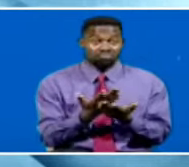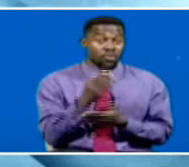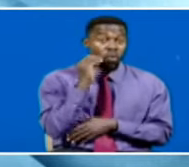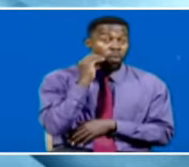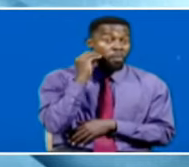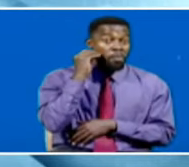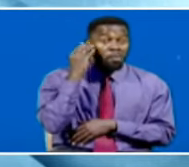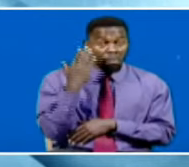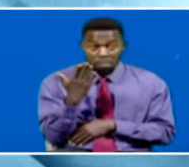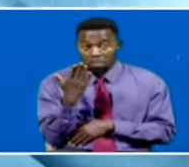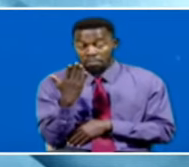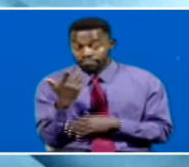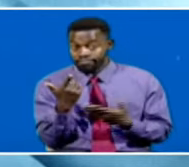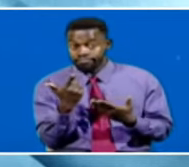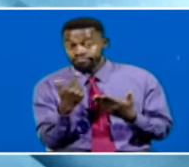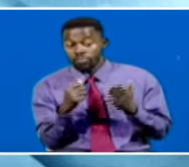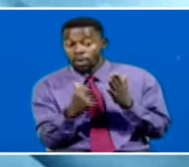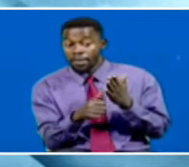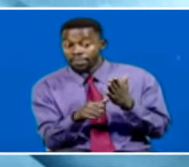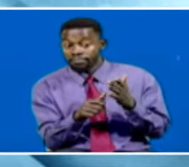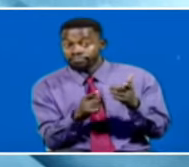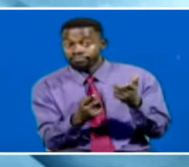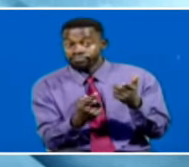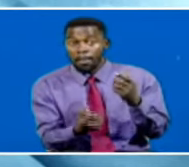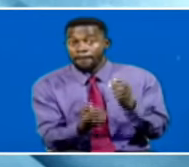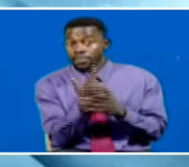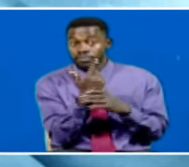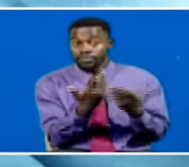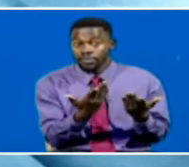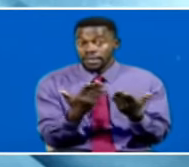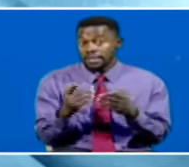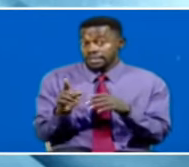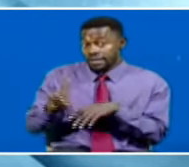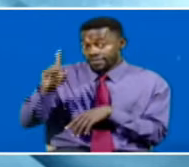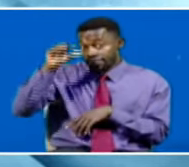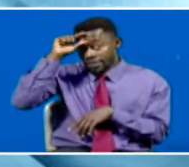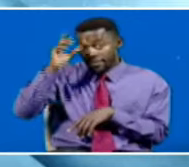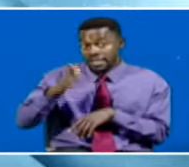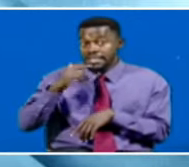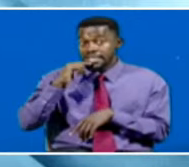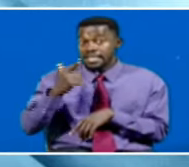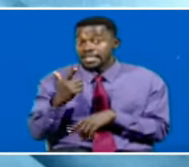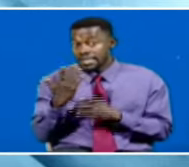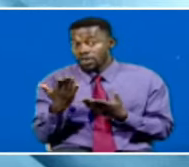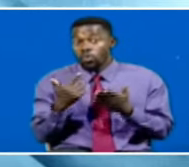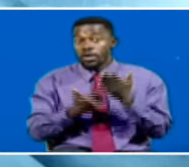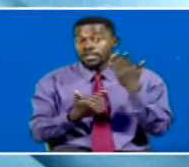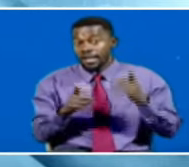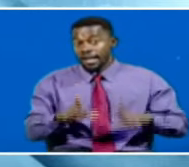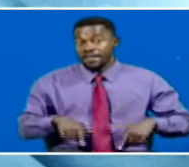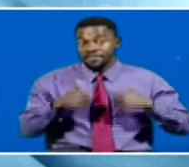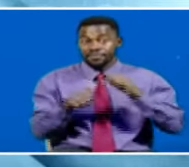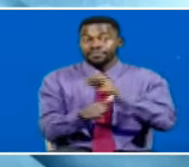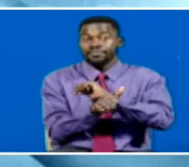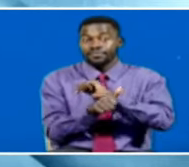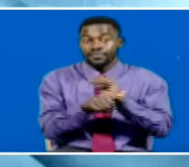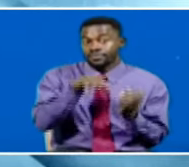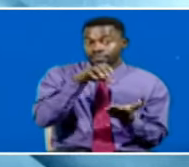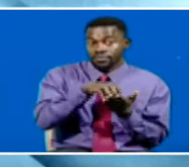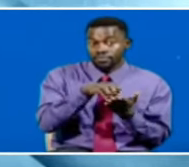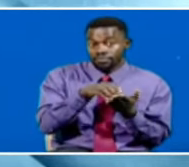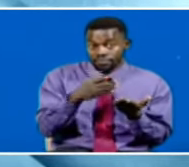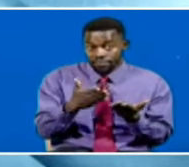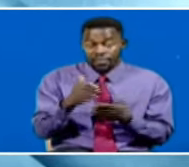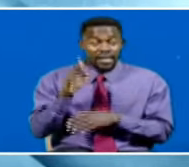the day after he claimed that his life is in danger. Arati claims that police are working with an unnamed top politician in his Kisii